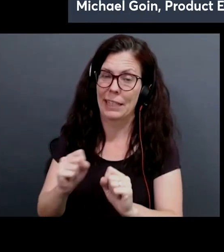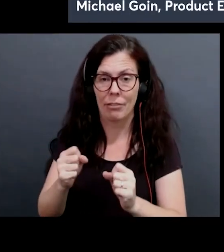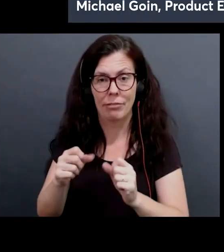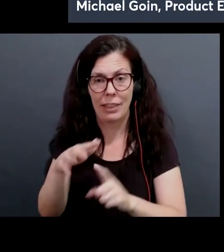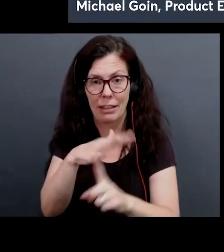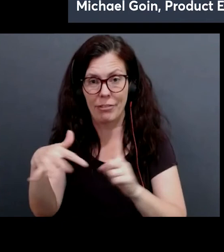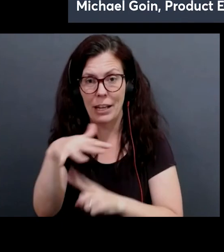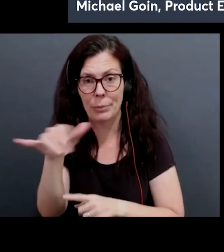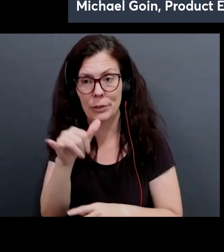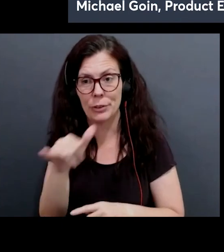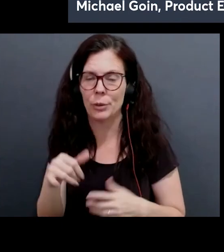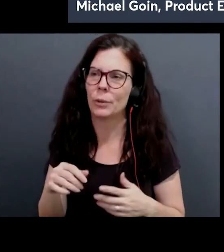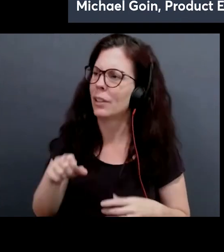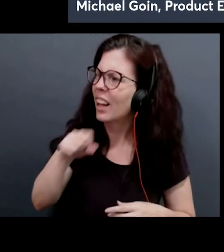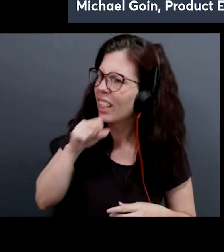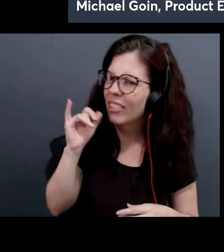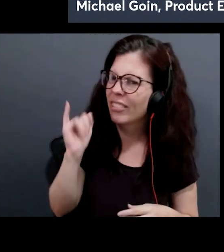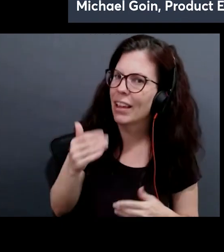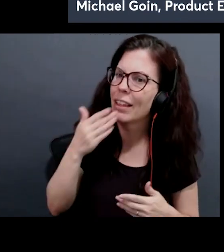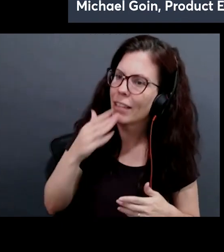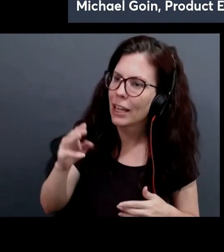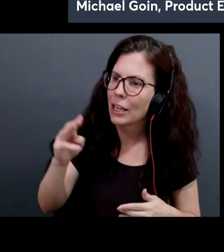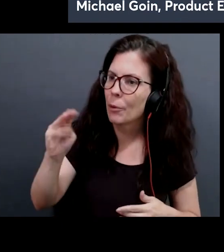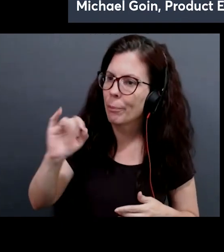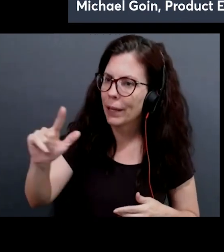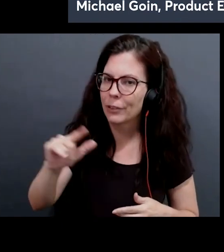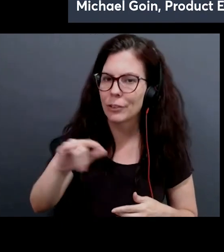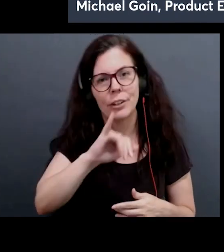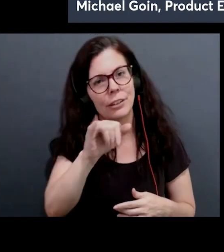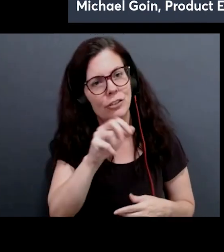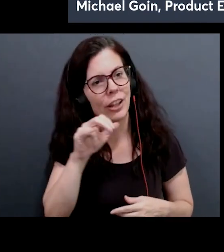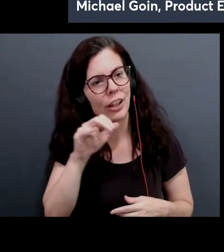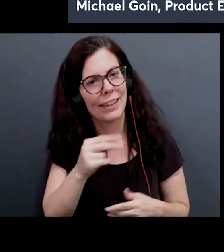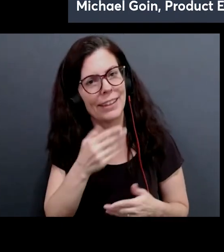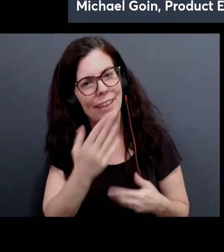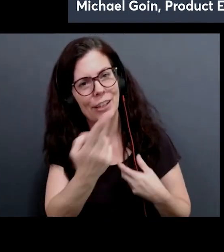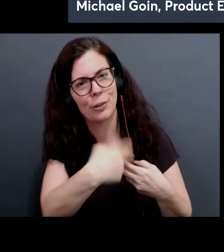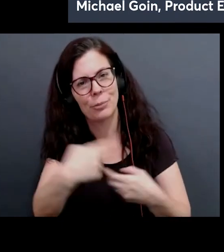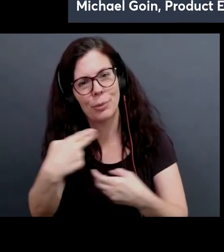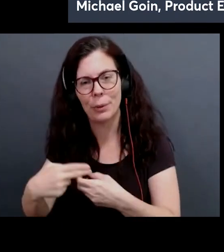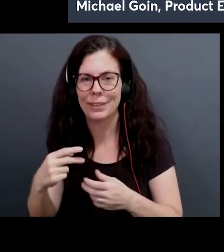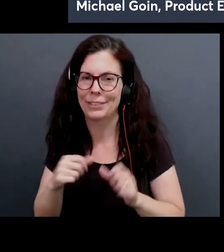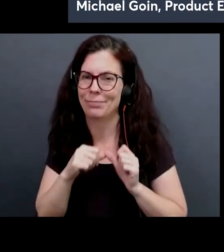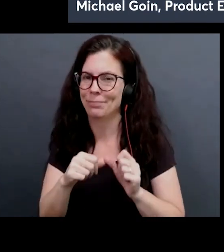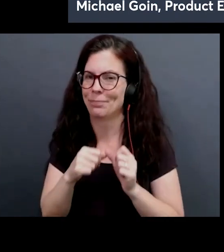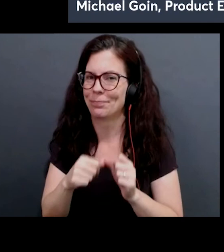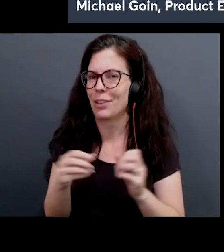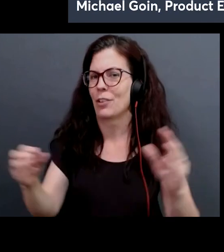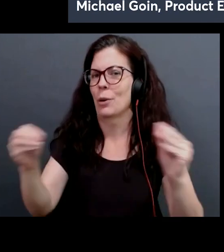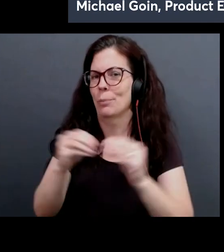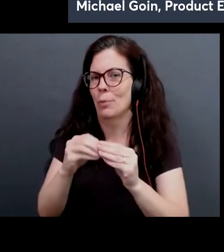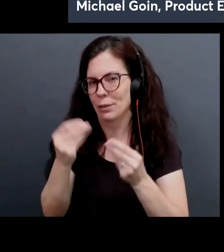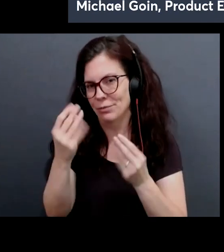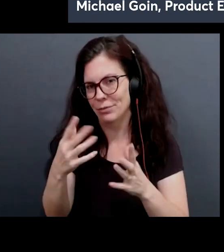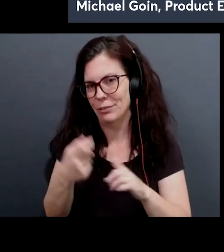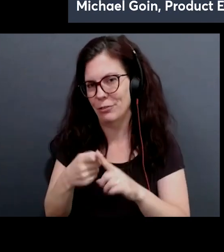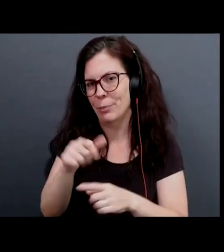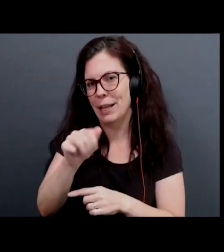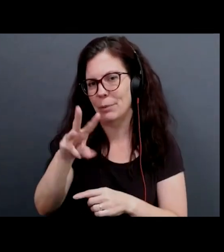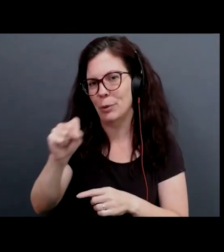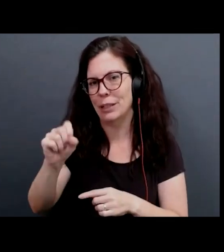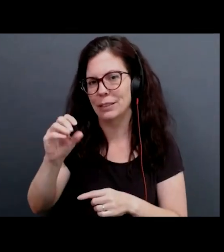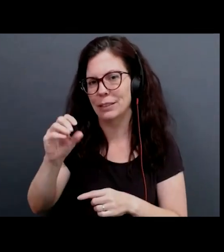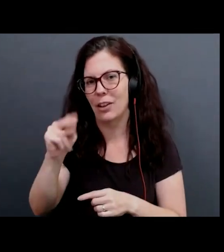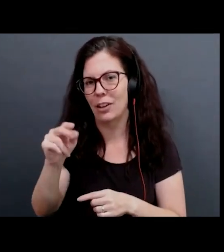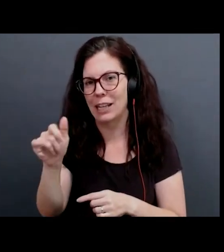Jillian, thank you both for joining. And please stay tuned for more content from AWS On Air. We'll be right back.